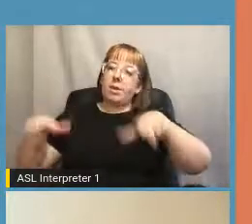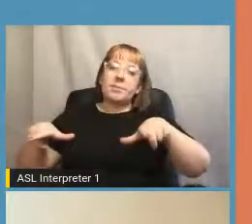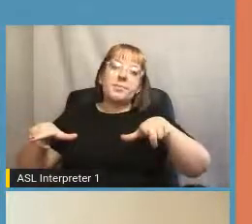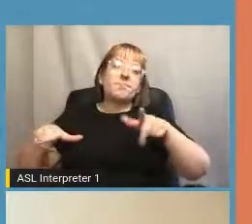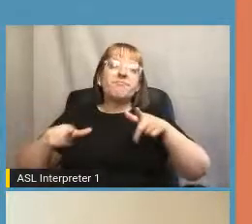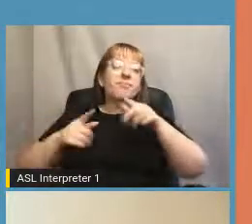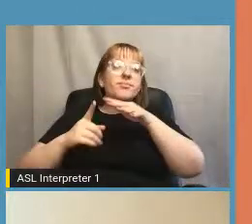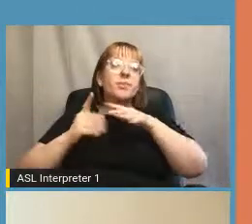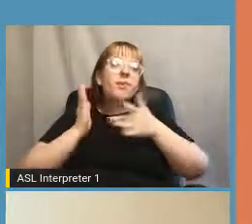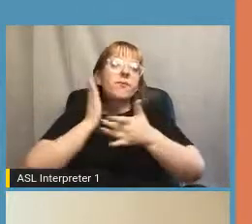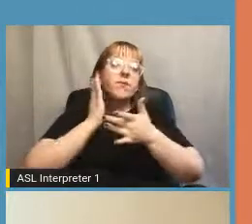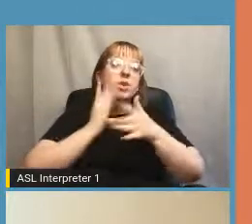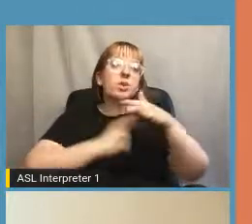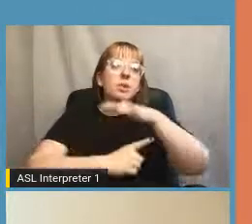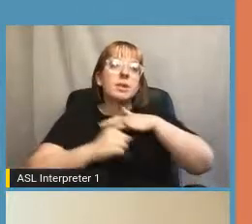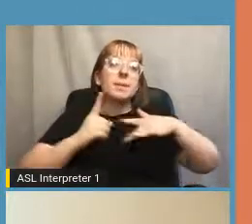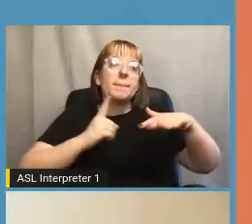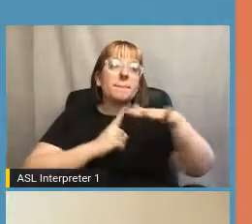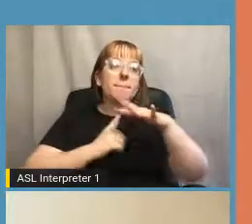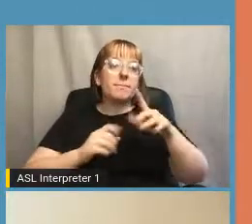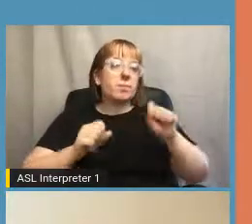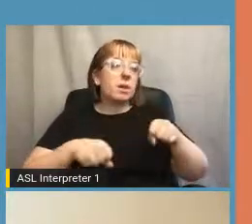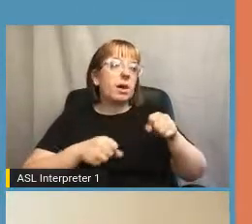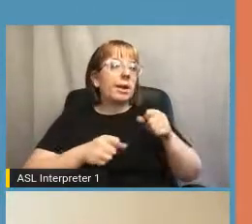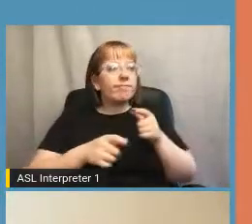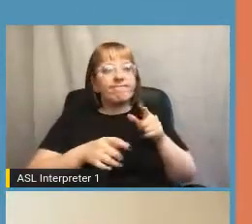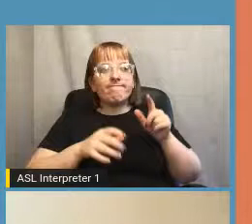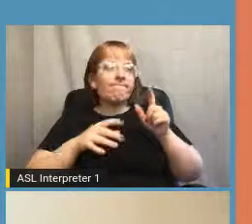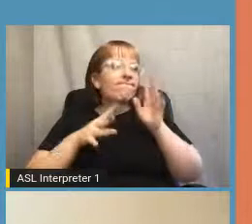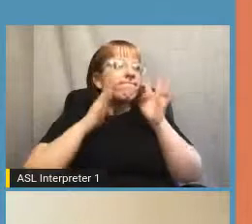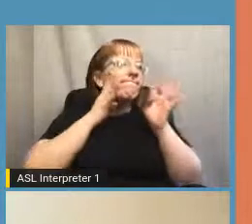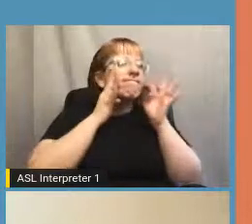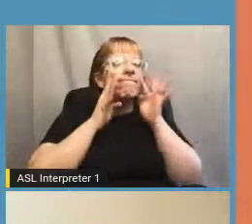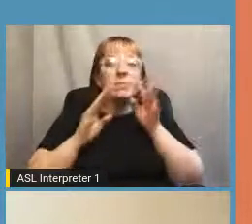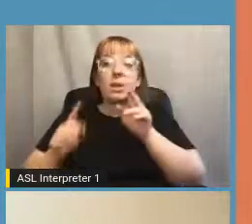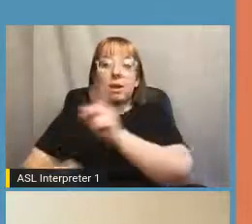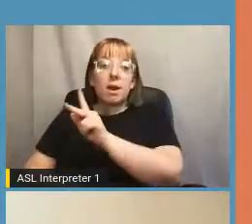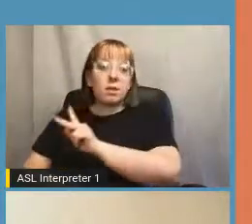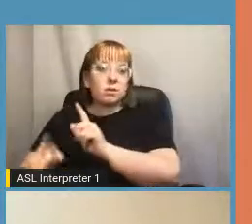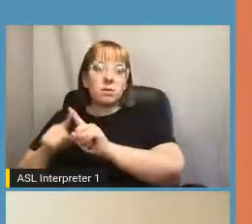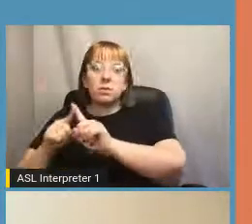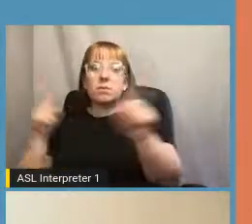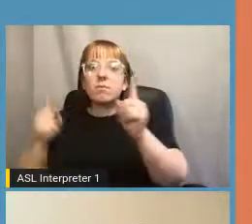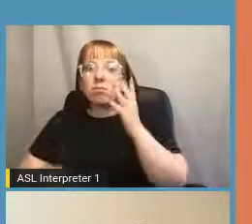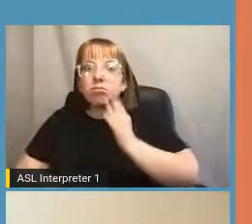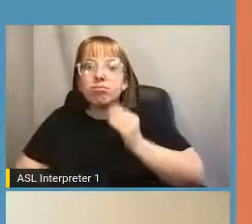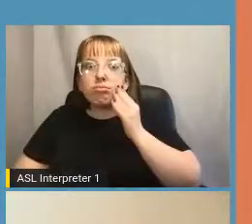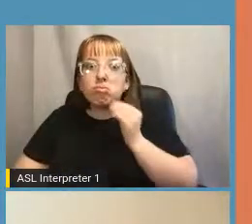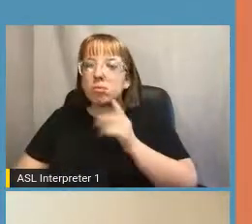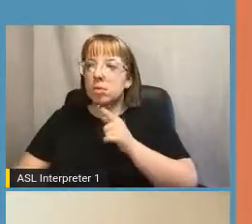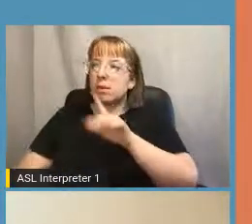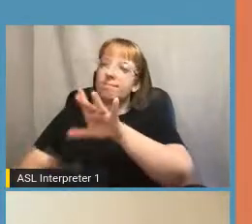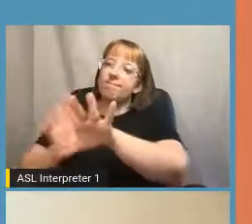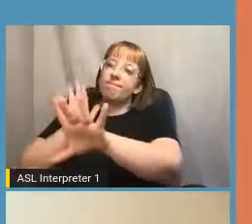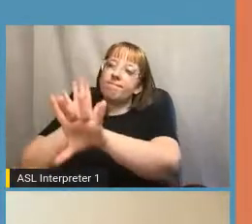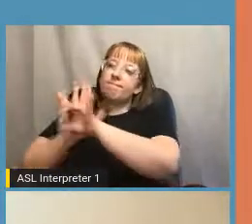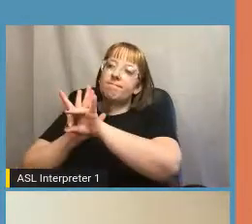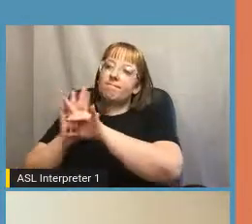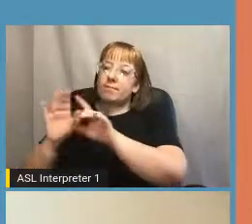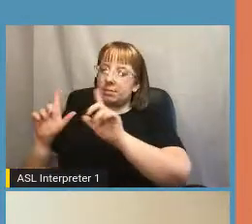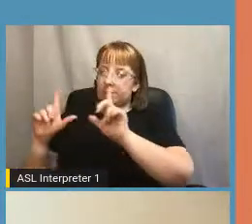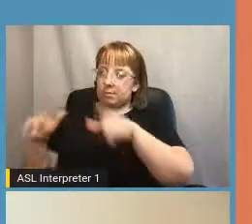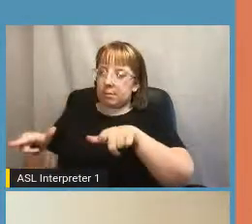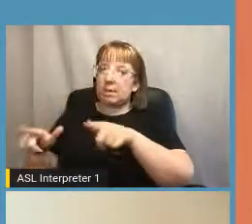And for Kunst Matrix is a whole different experience where you're choosing which types of layouts that you want that's out of the